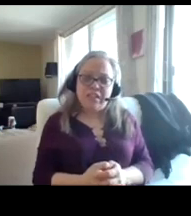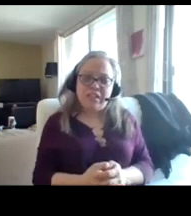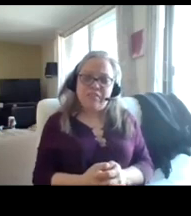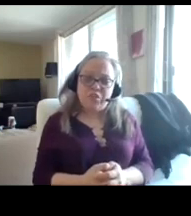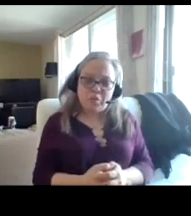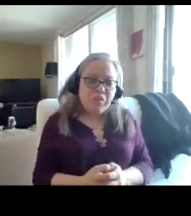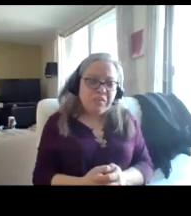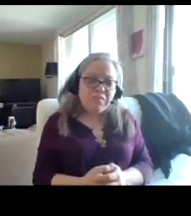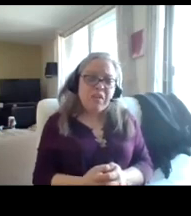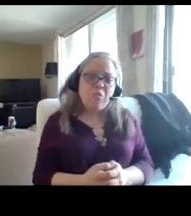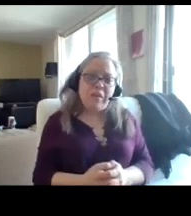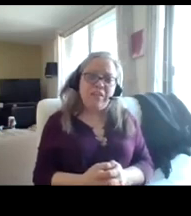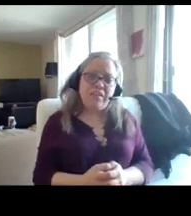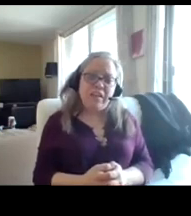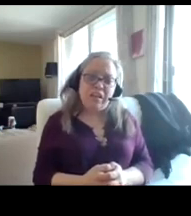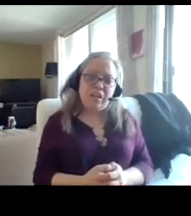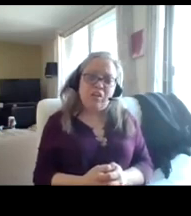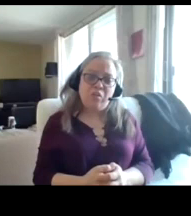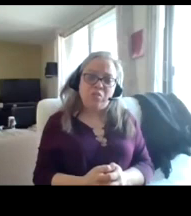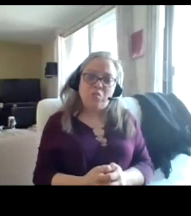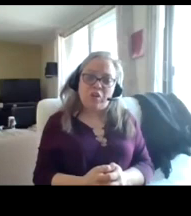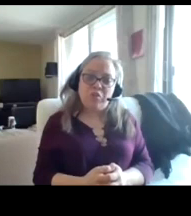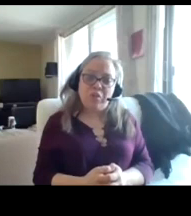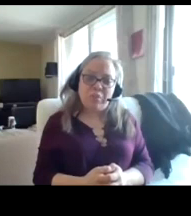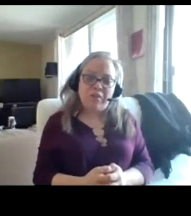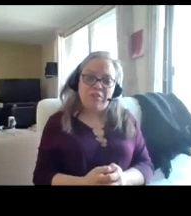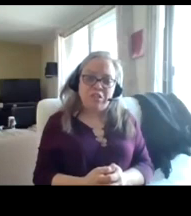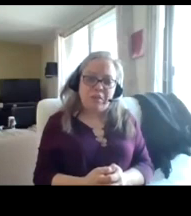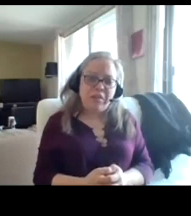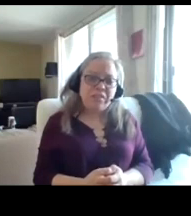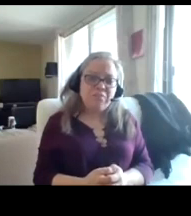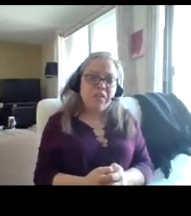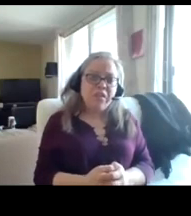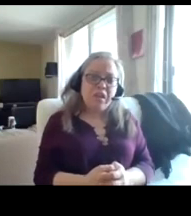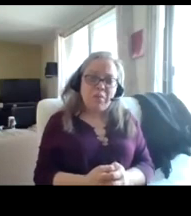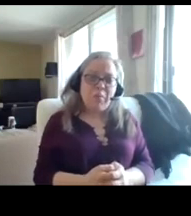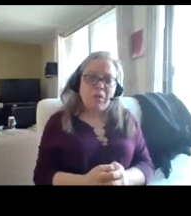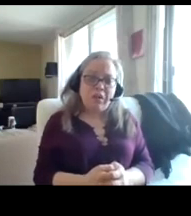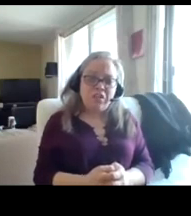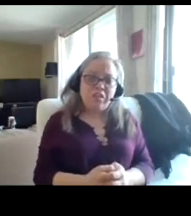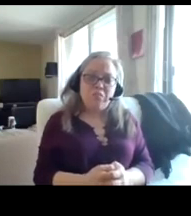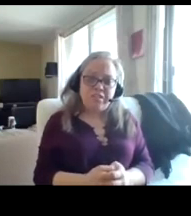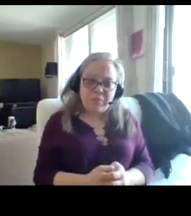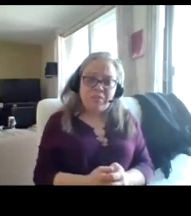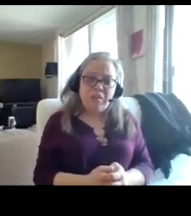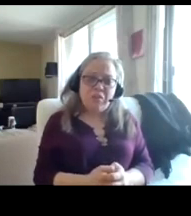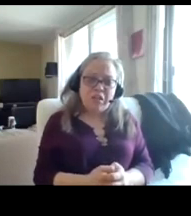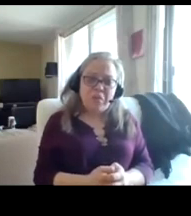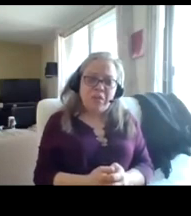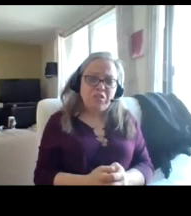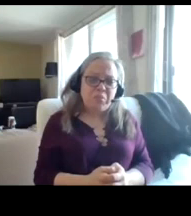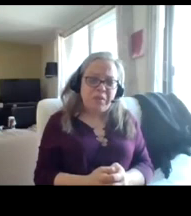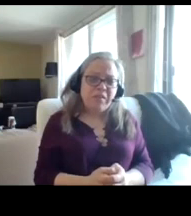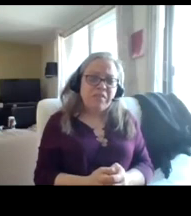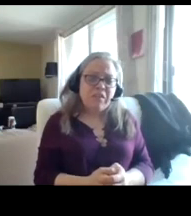risk individuals, we can see that it includes organ transplant recipients, hematopoietic stem cell